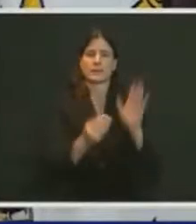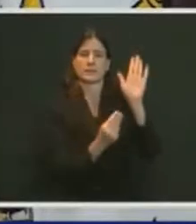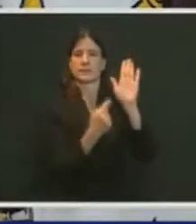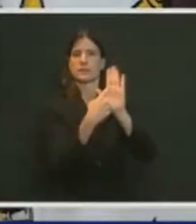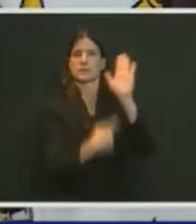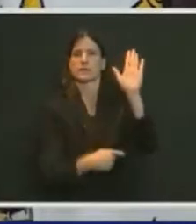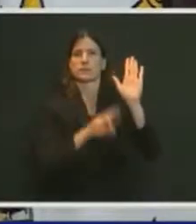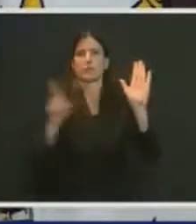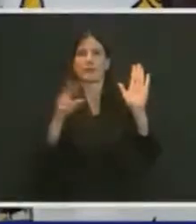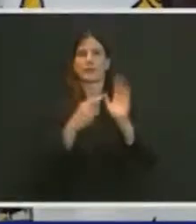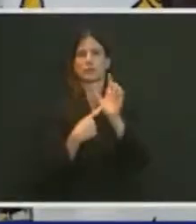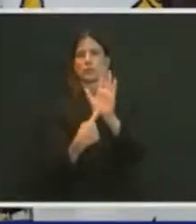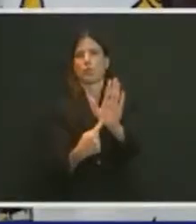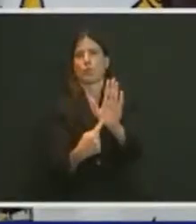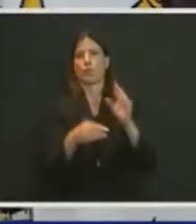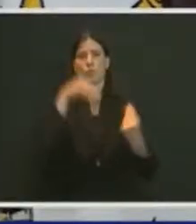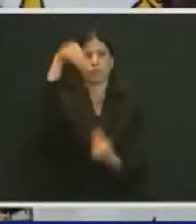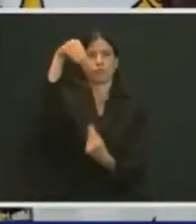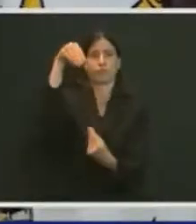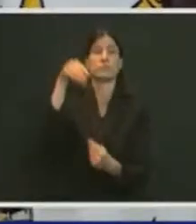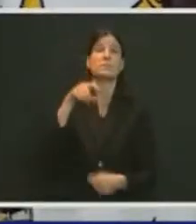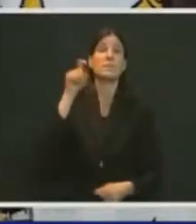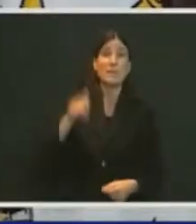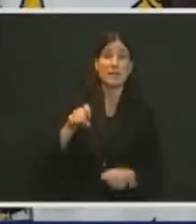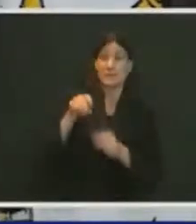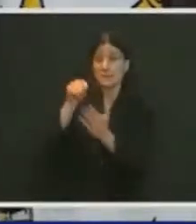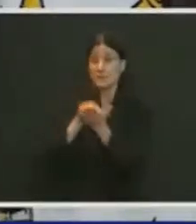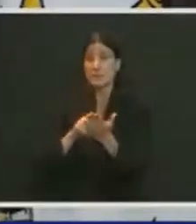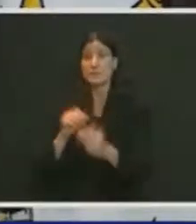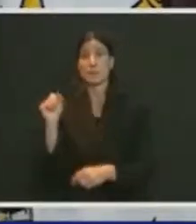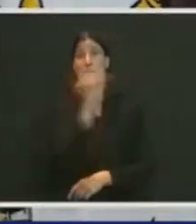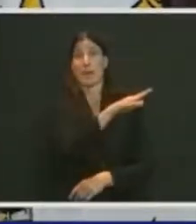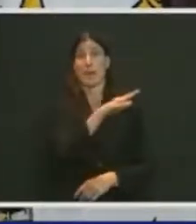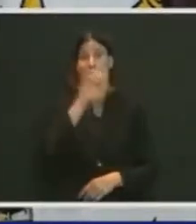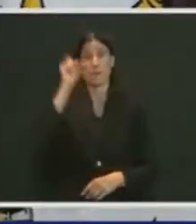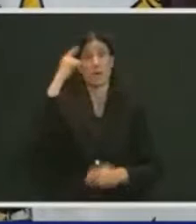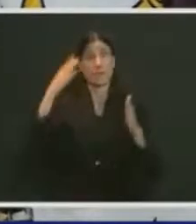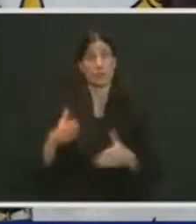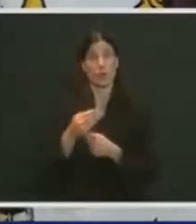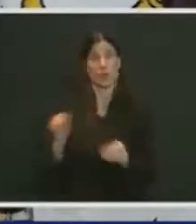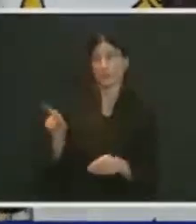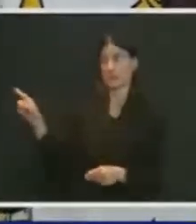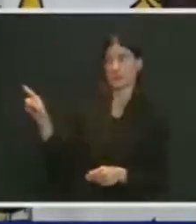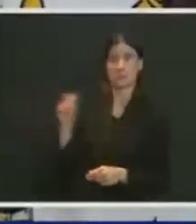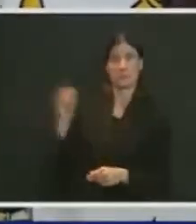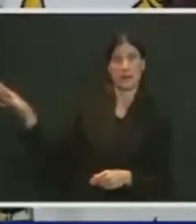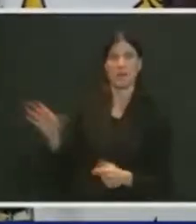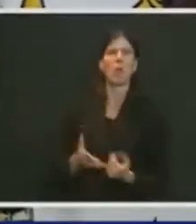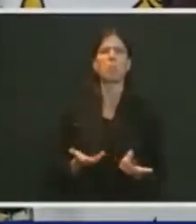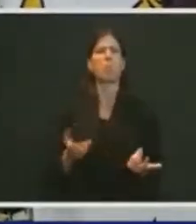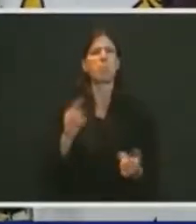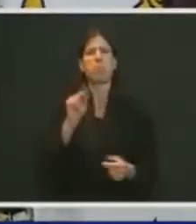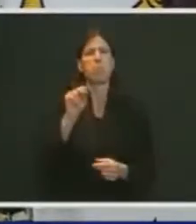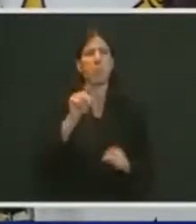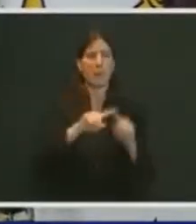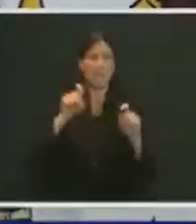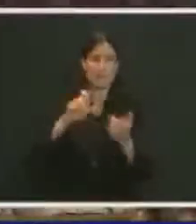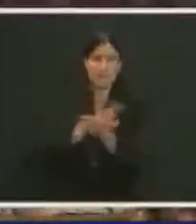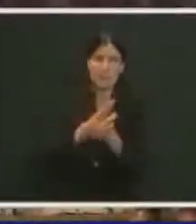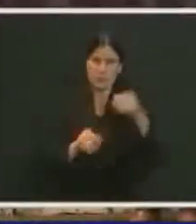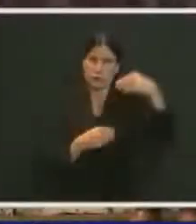hope you find it to be a good balance. So I'm turning it over to Dr. Nicole, and then I'm sure you'll have a lot of questions, and I'll come